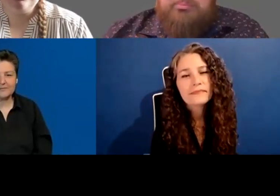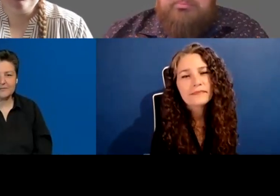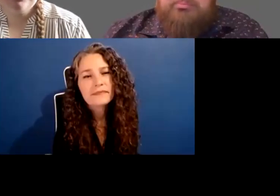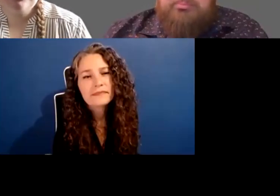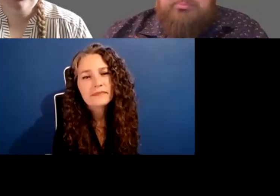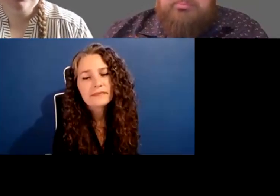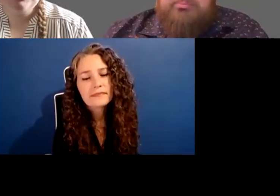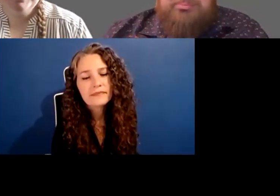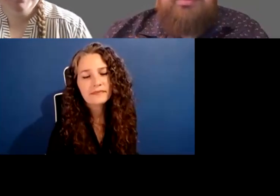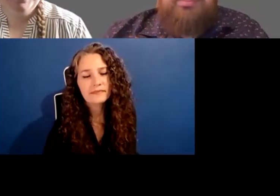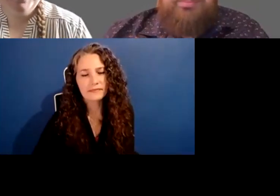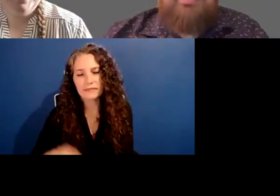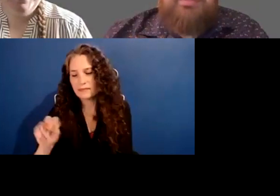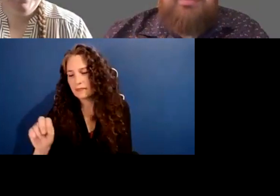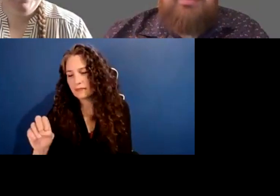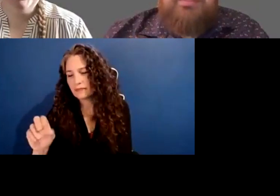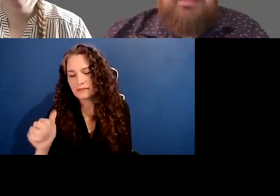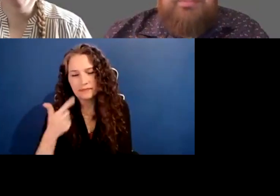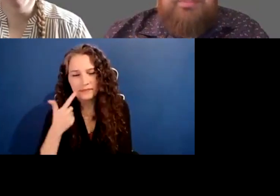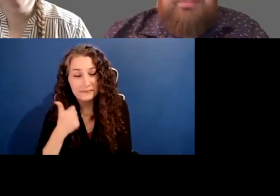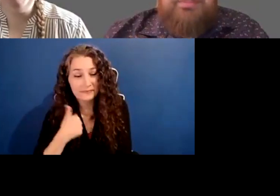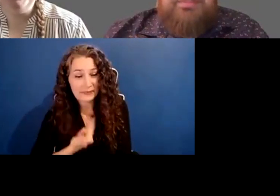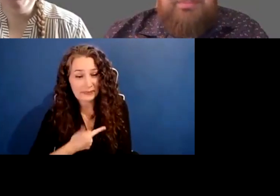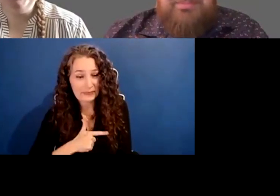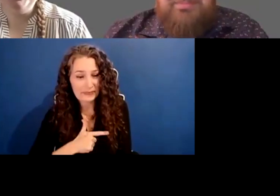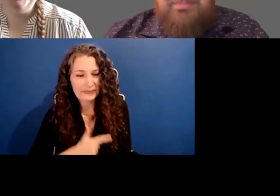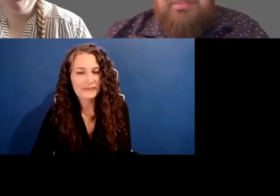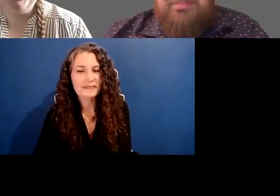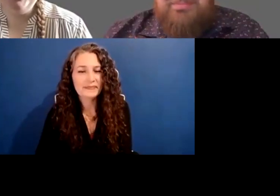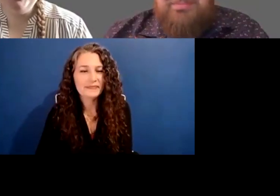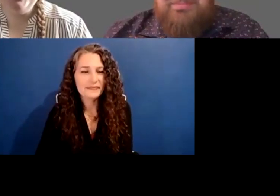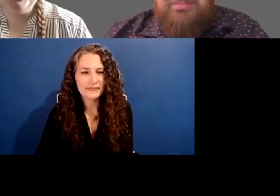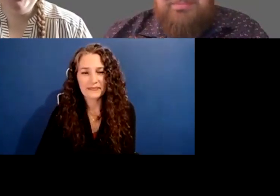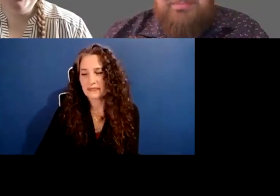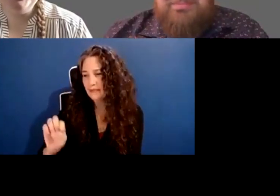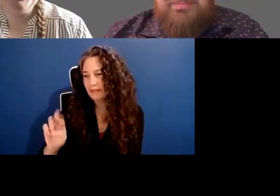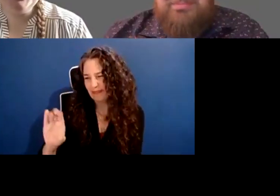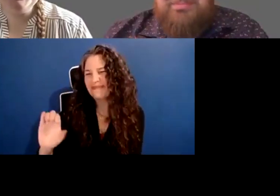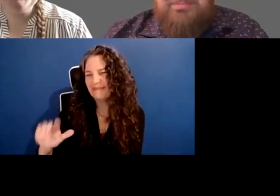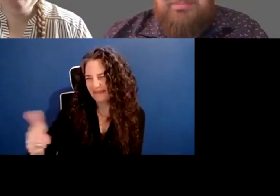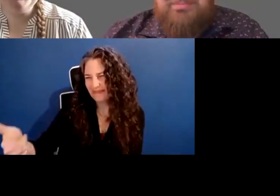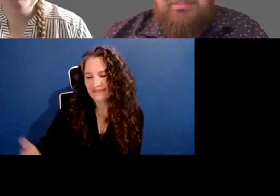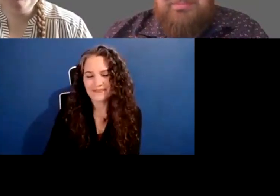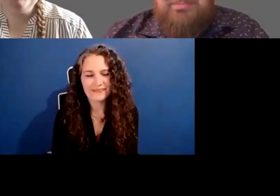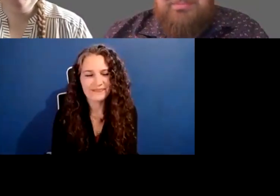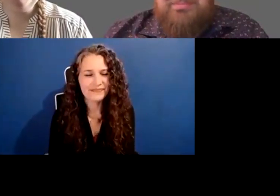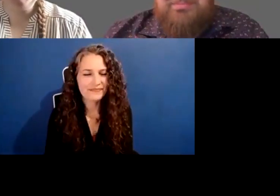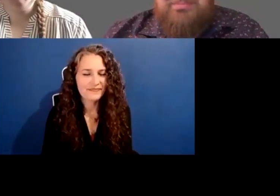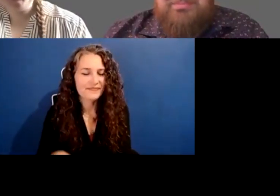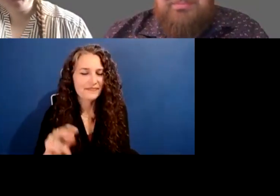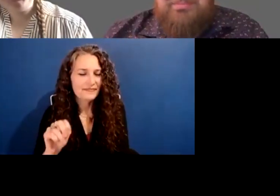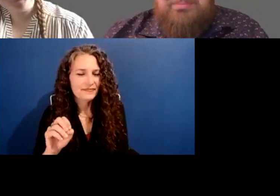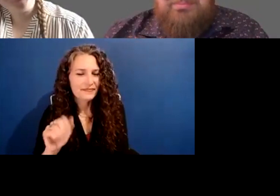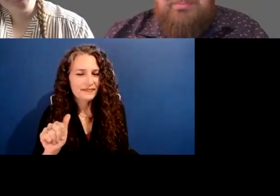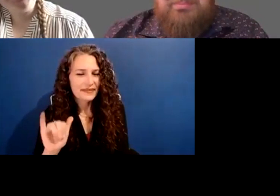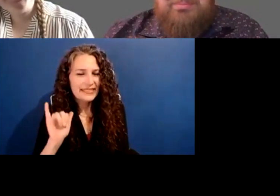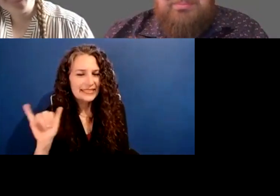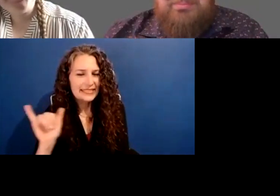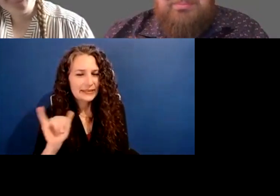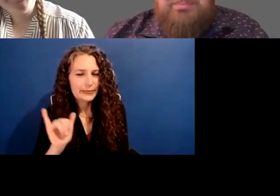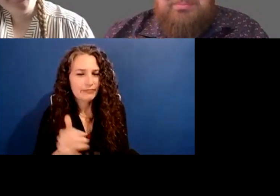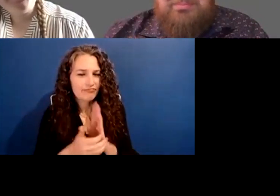Am I next? Yes, you are. Yeah, similar to some